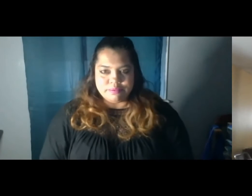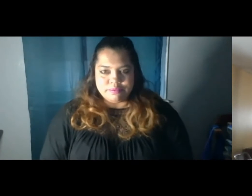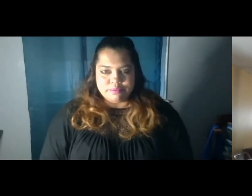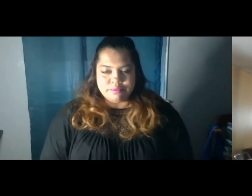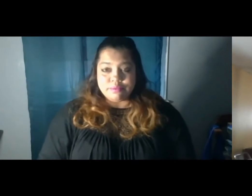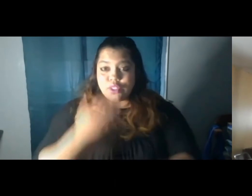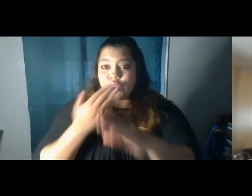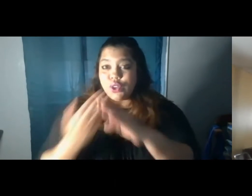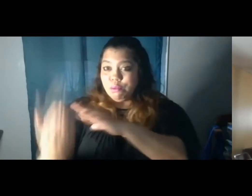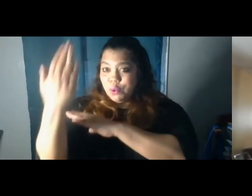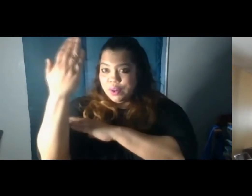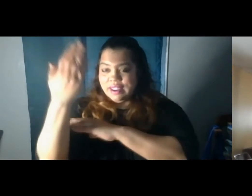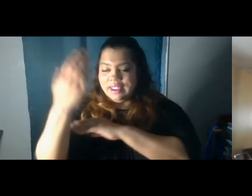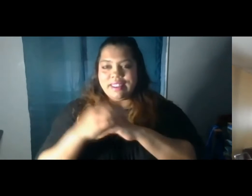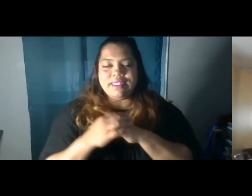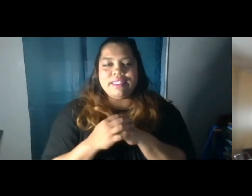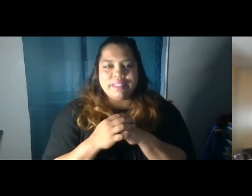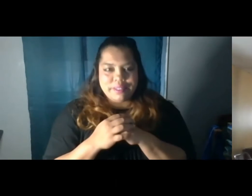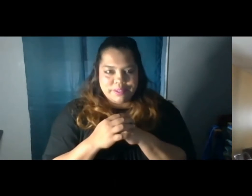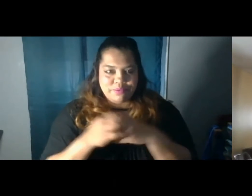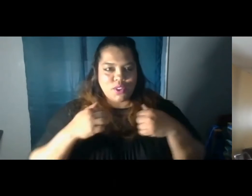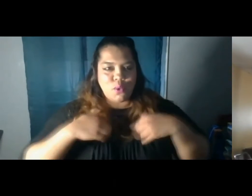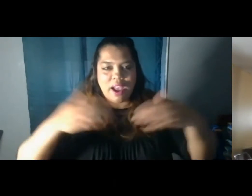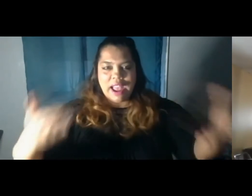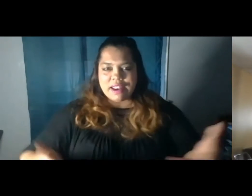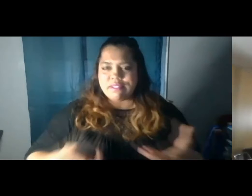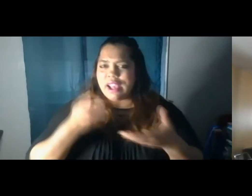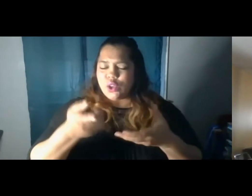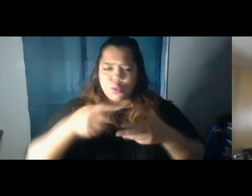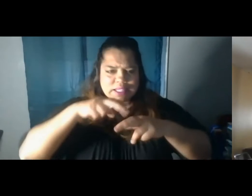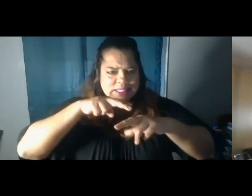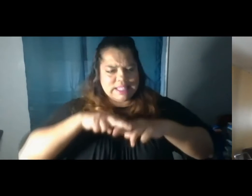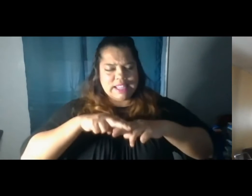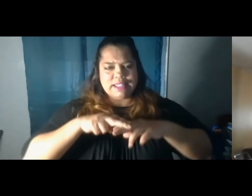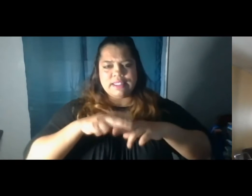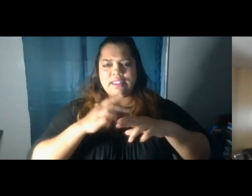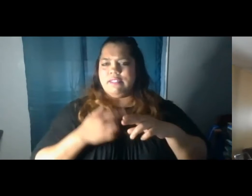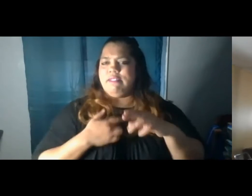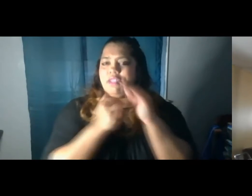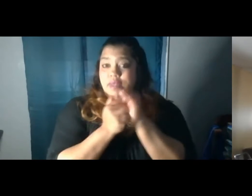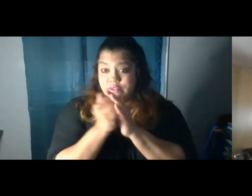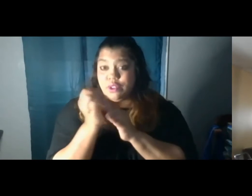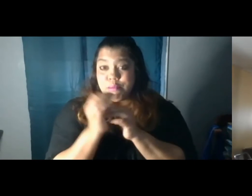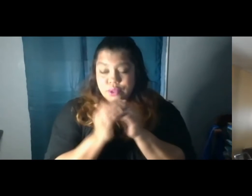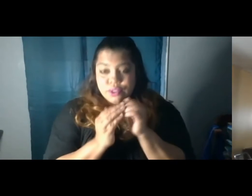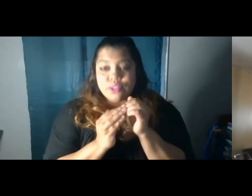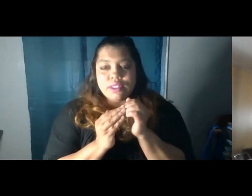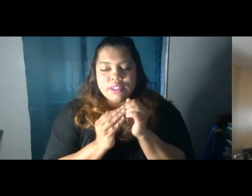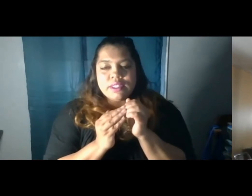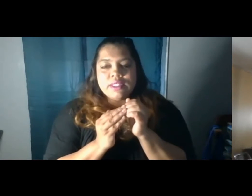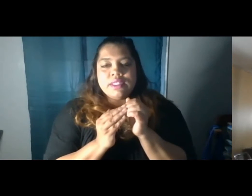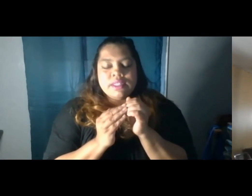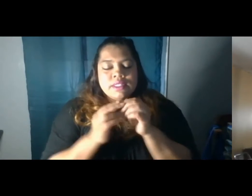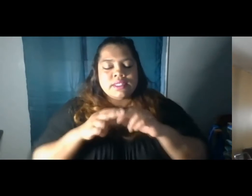Good morning. I invite you to get comfortable where you are, just kind of melting into